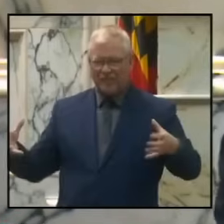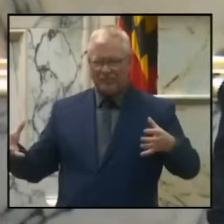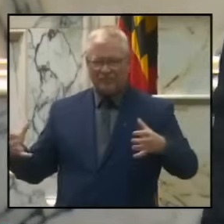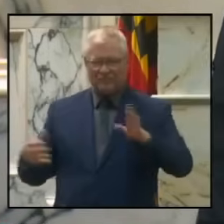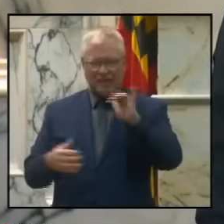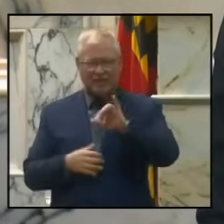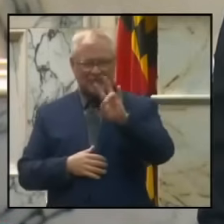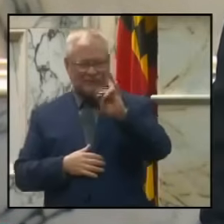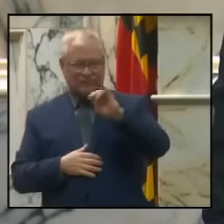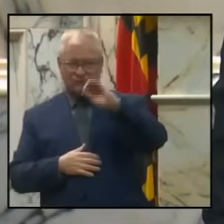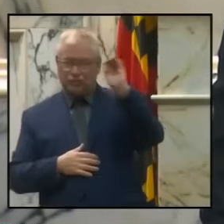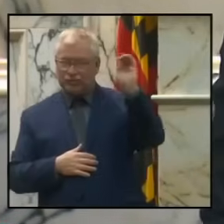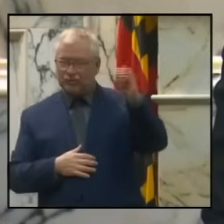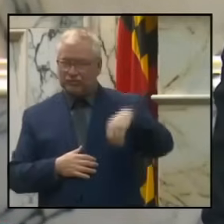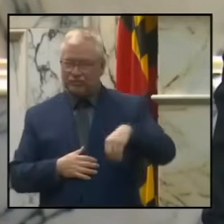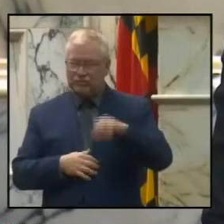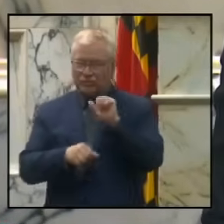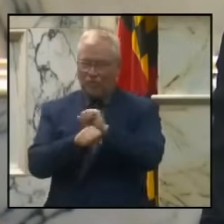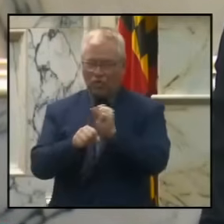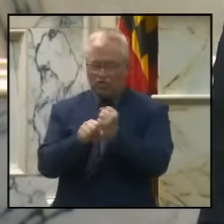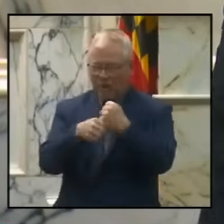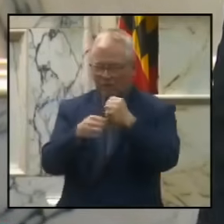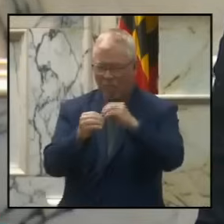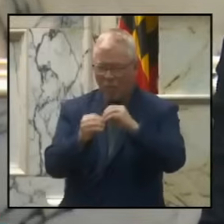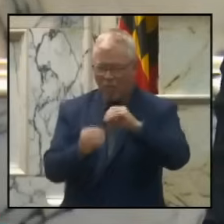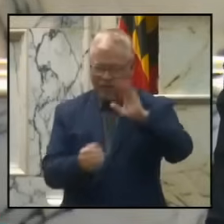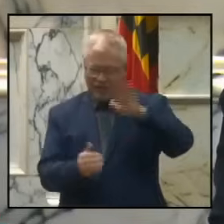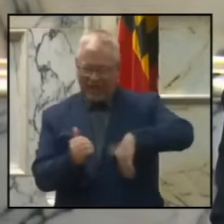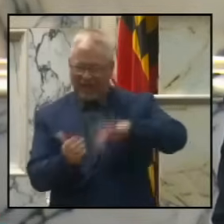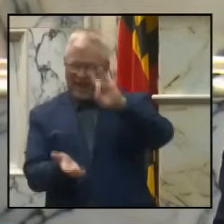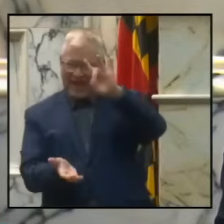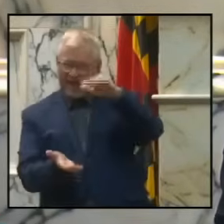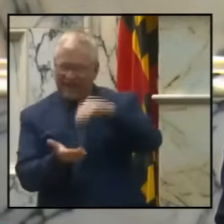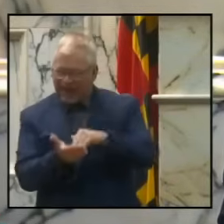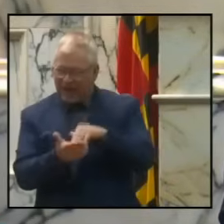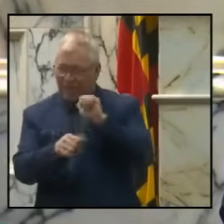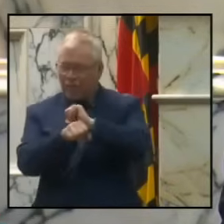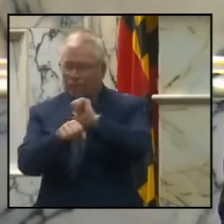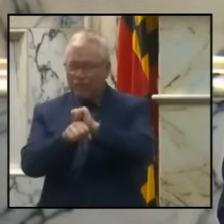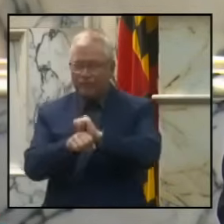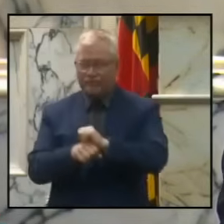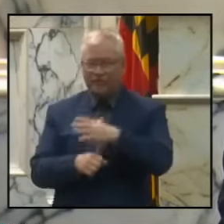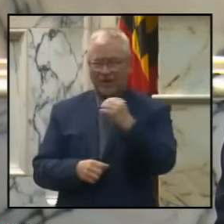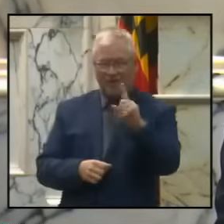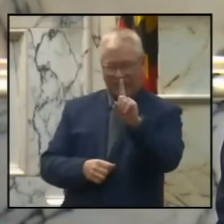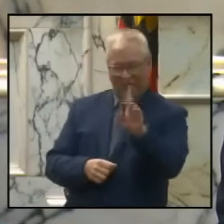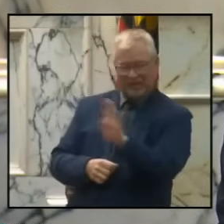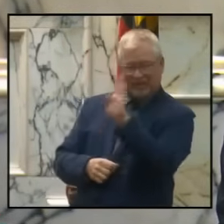than 8,000 jobs, and generate $1 billion of private investment.